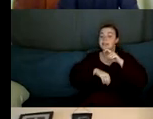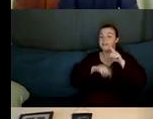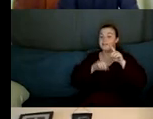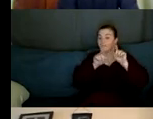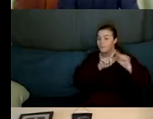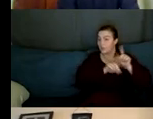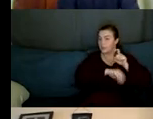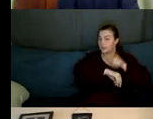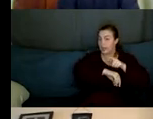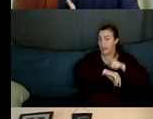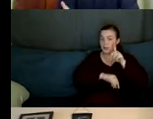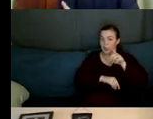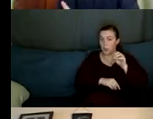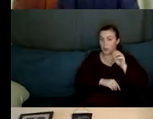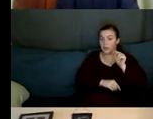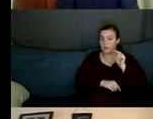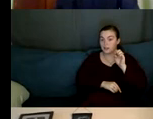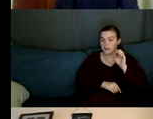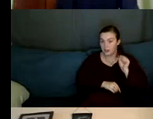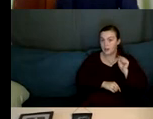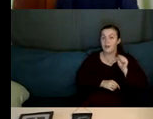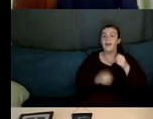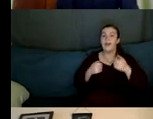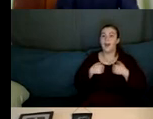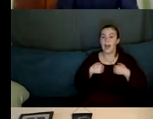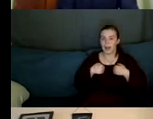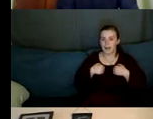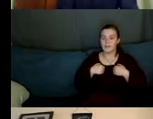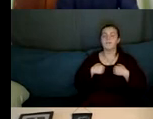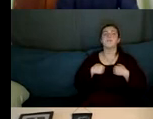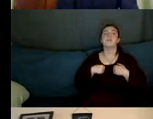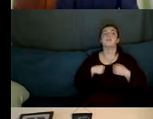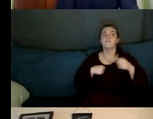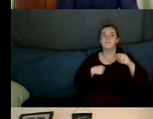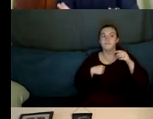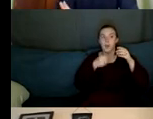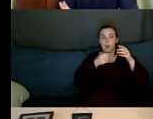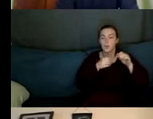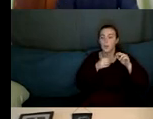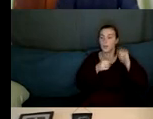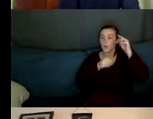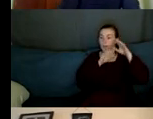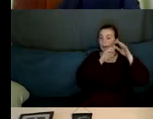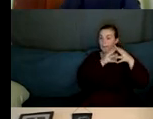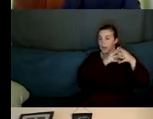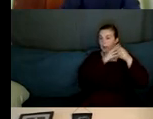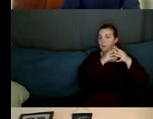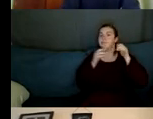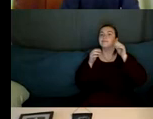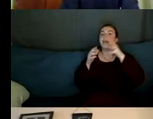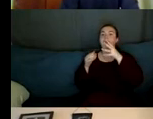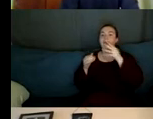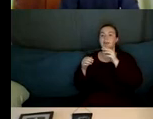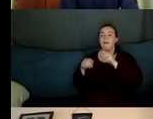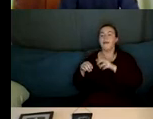actually have North America, daylight savings time, and Australian Eastern time